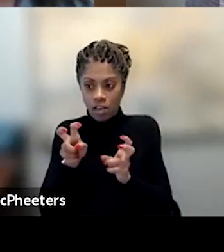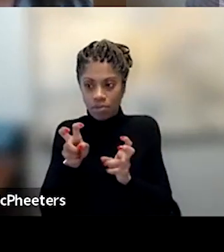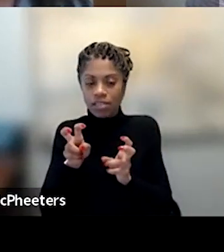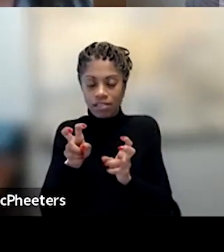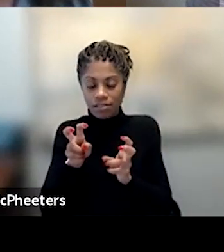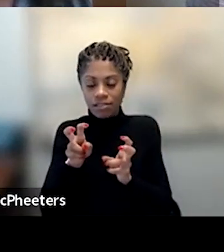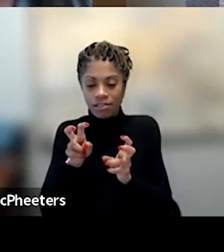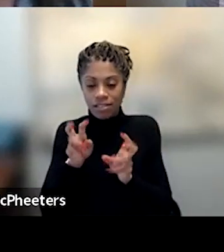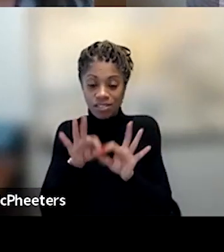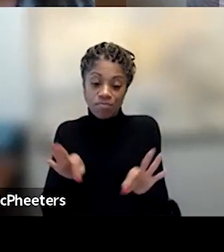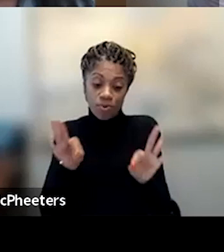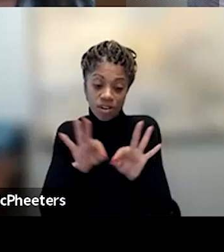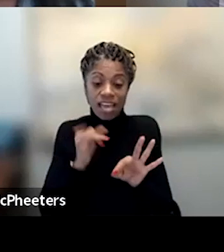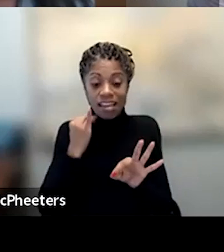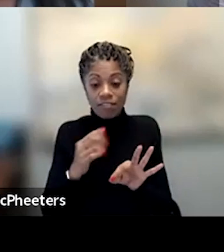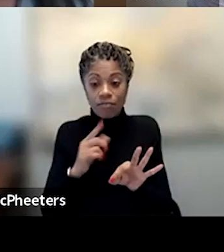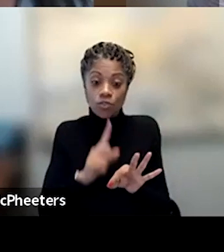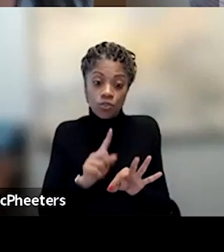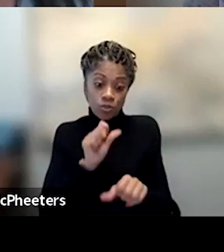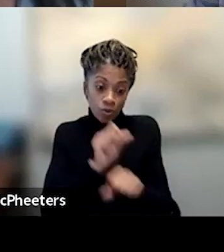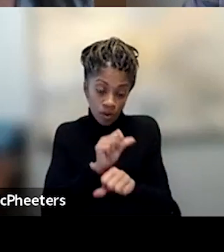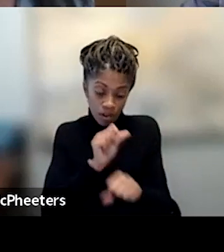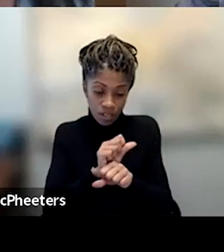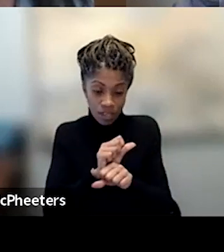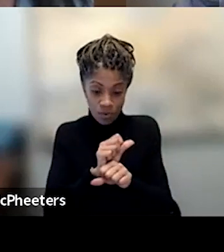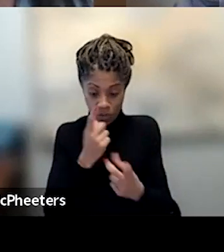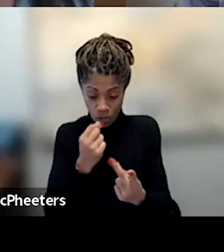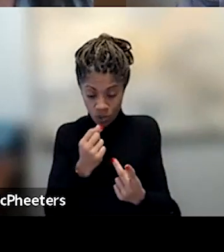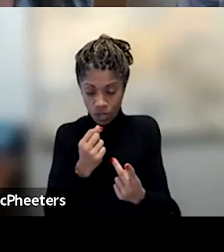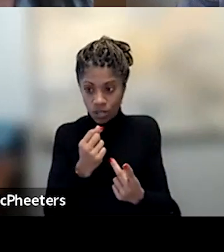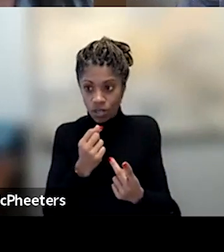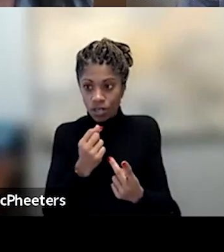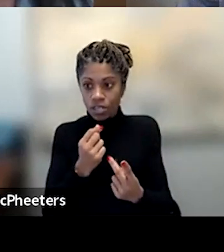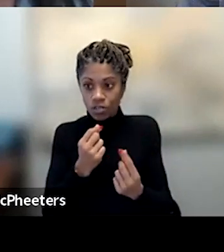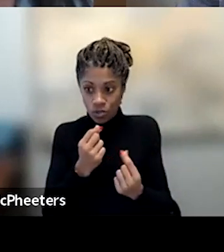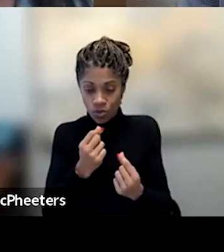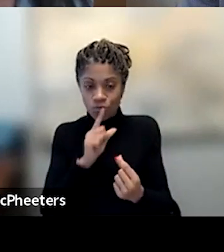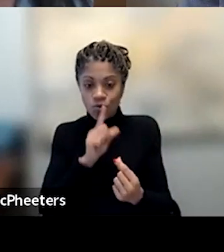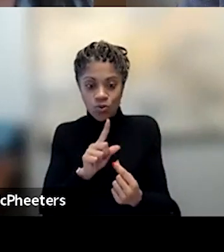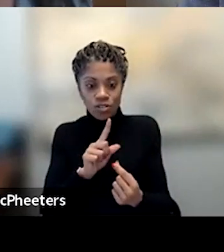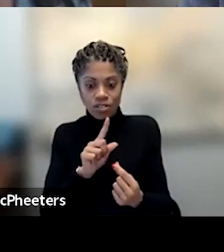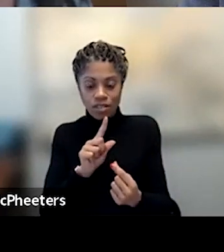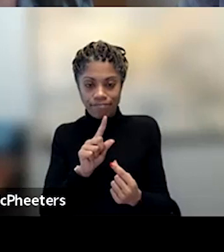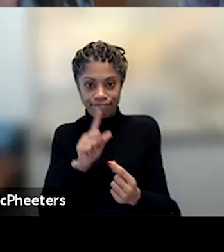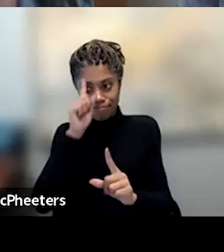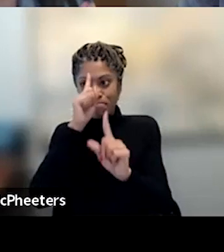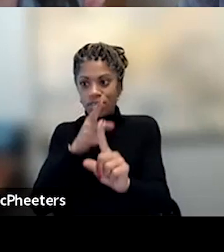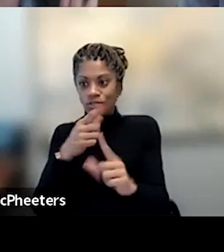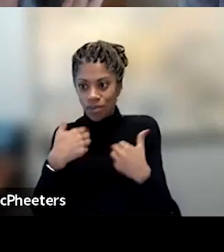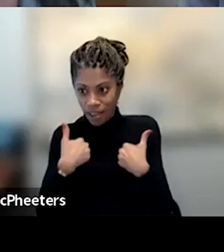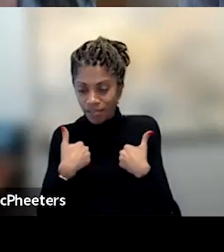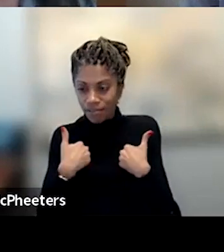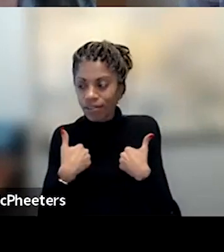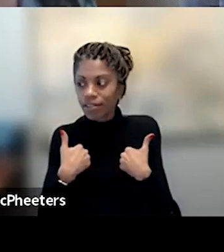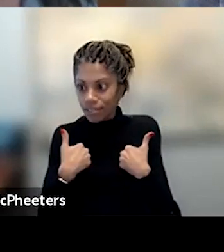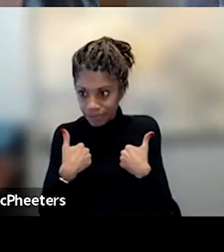and we're true to the work that we're doing, we have to talk about it, right? And similar to Tanya and Bryan, I mean, top